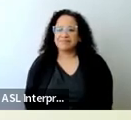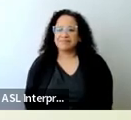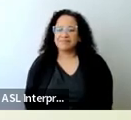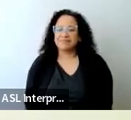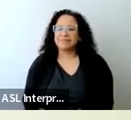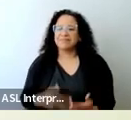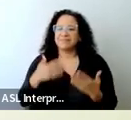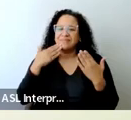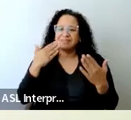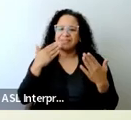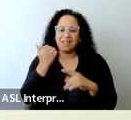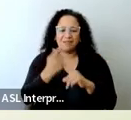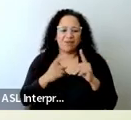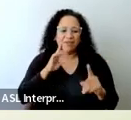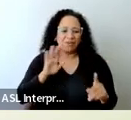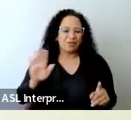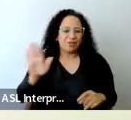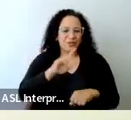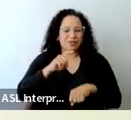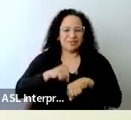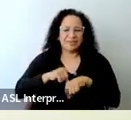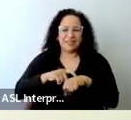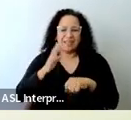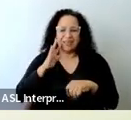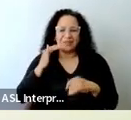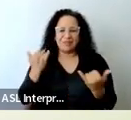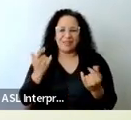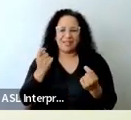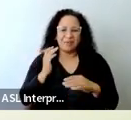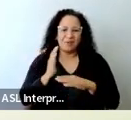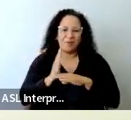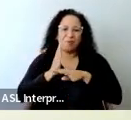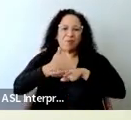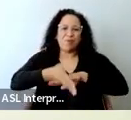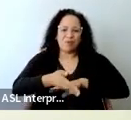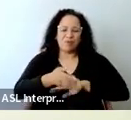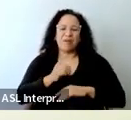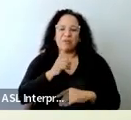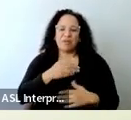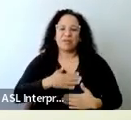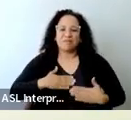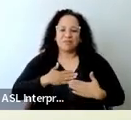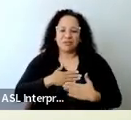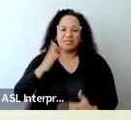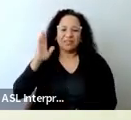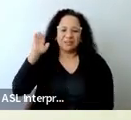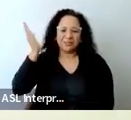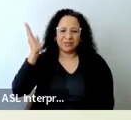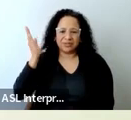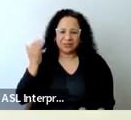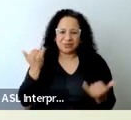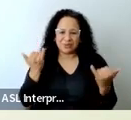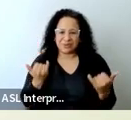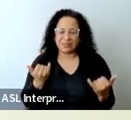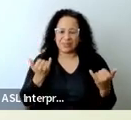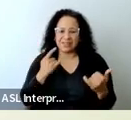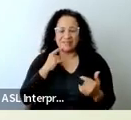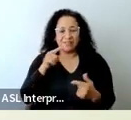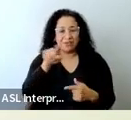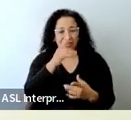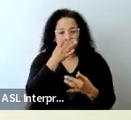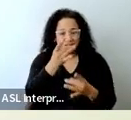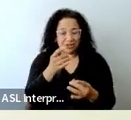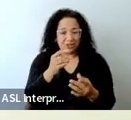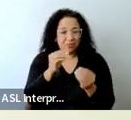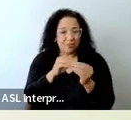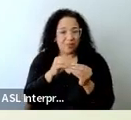Thank everyone for your time. I know we are a little over. Really appreciate the presenters today. If you're interested in learning